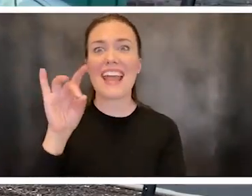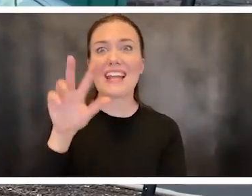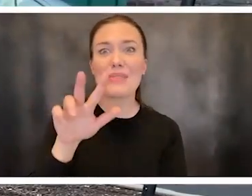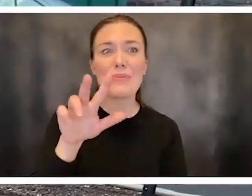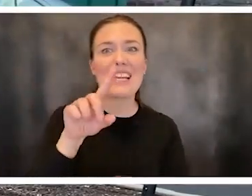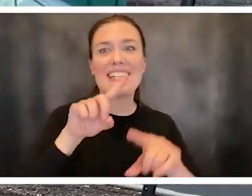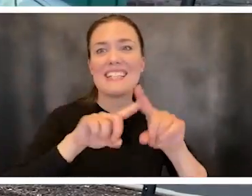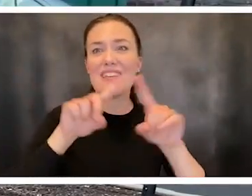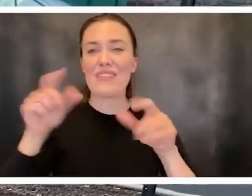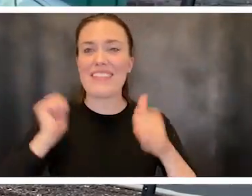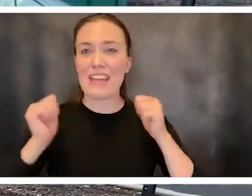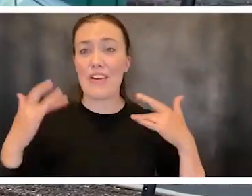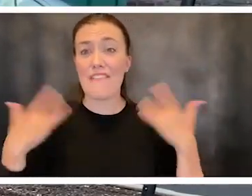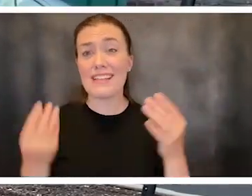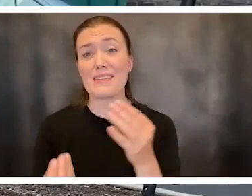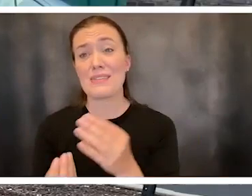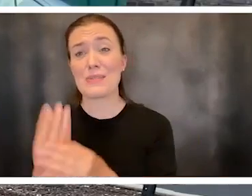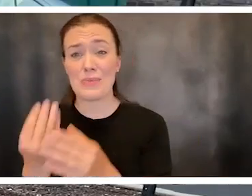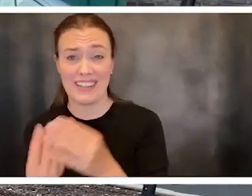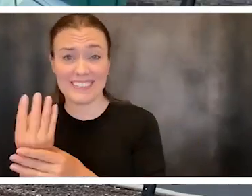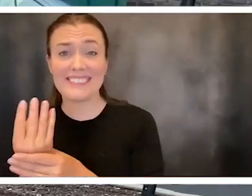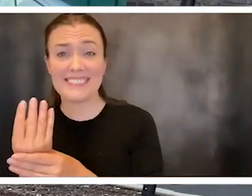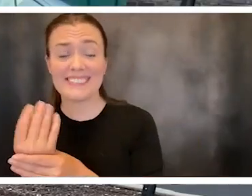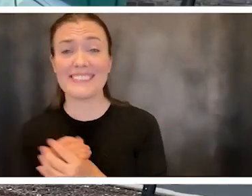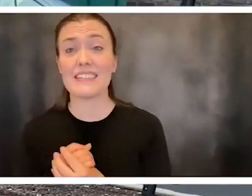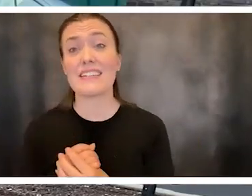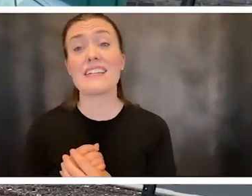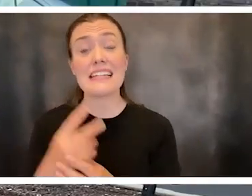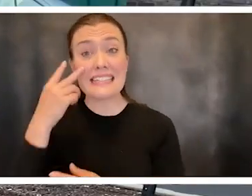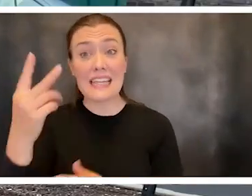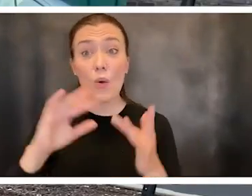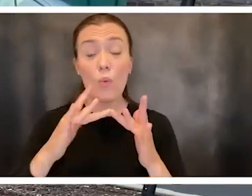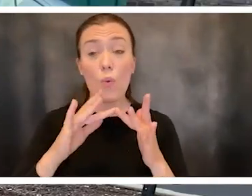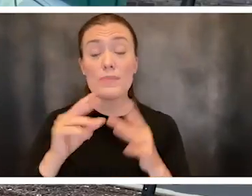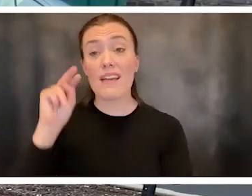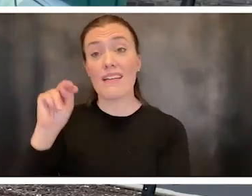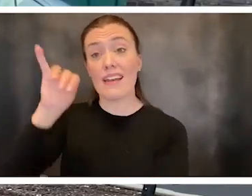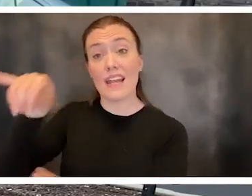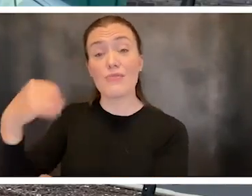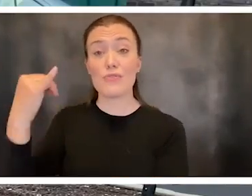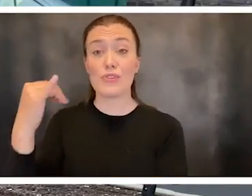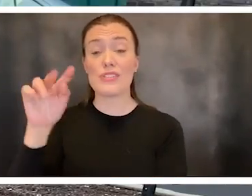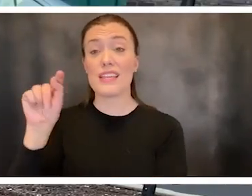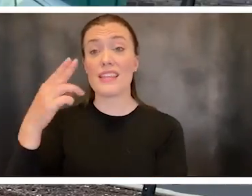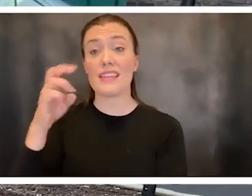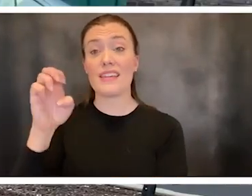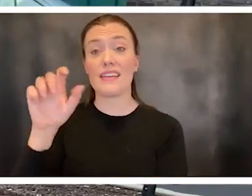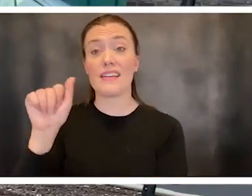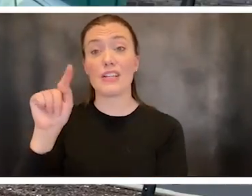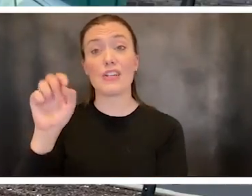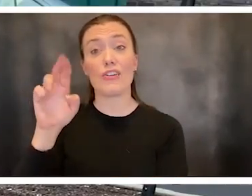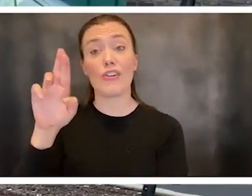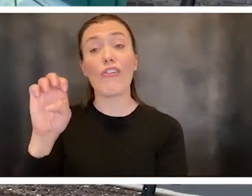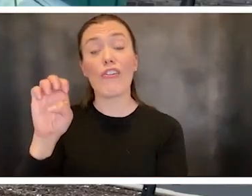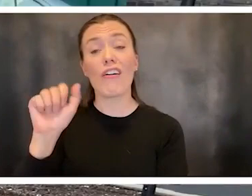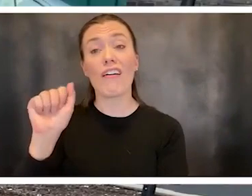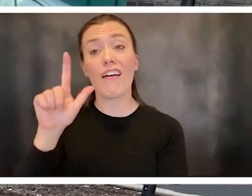80 free and low-cost theater events each spring in March, April, and May. Please check out all the great offerings in this year's festival